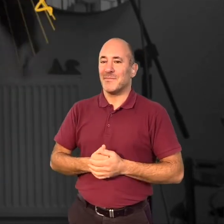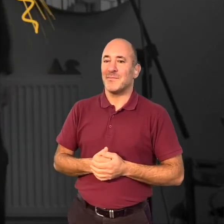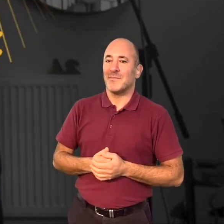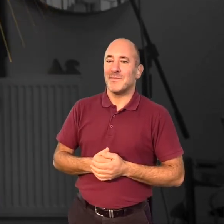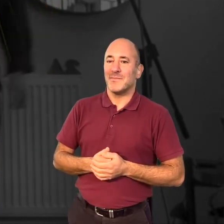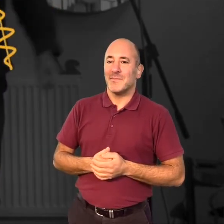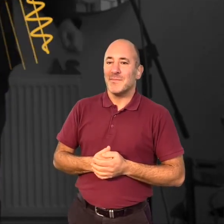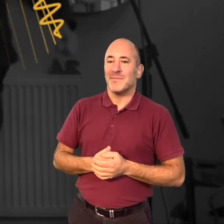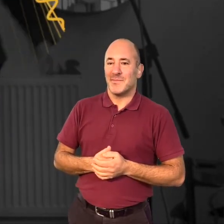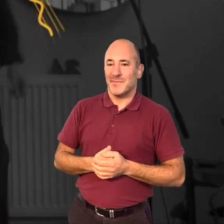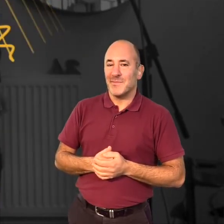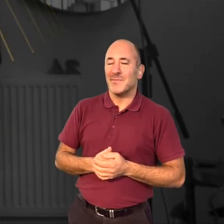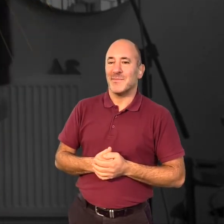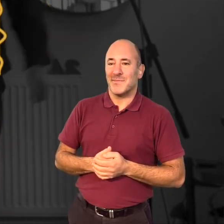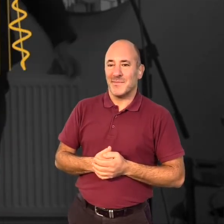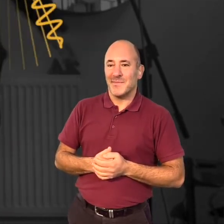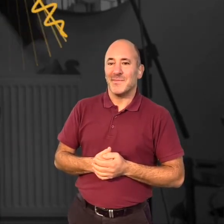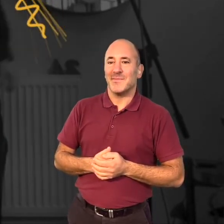Yeah.